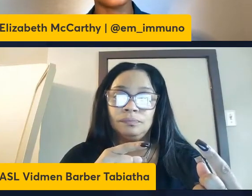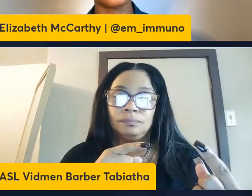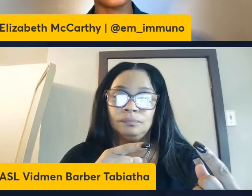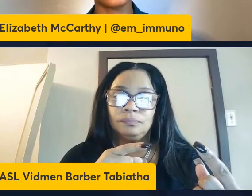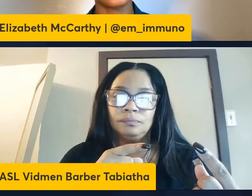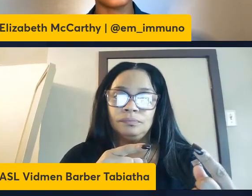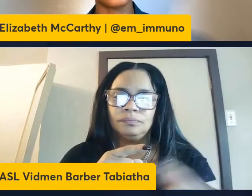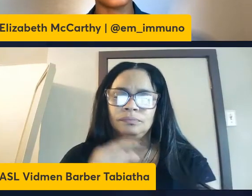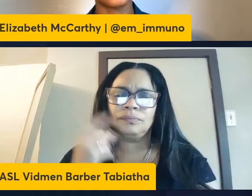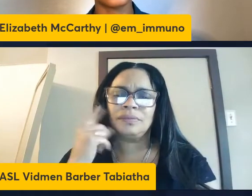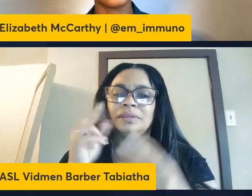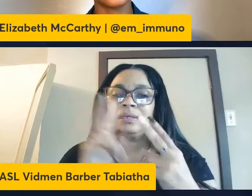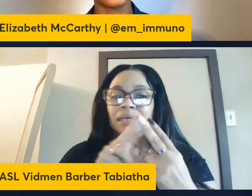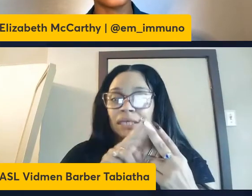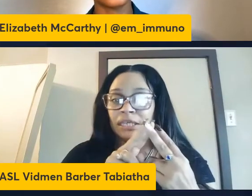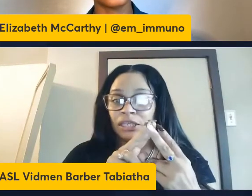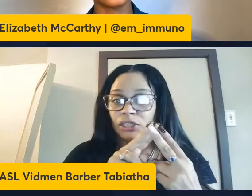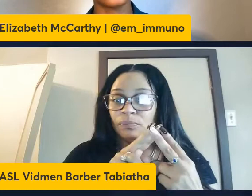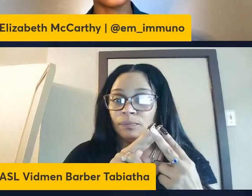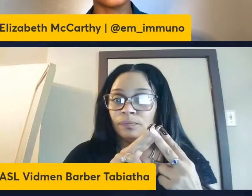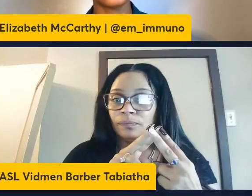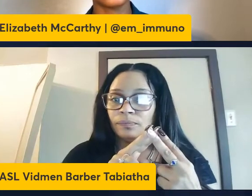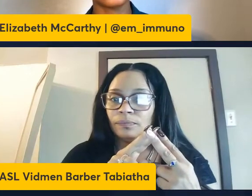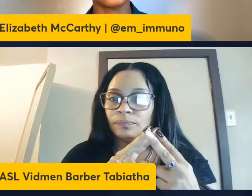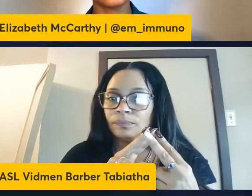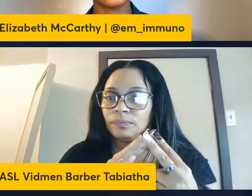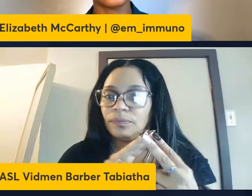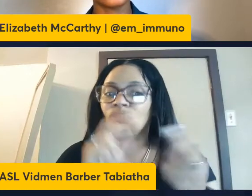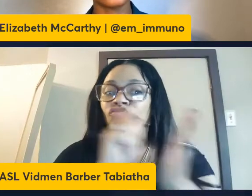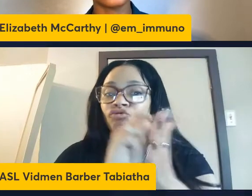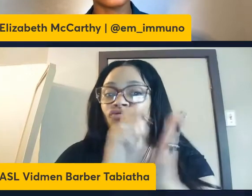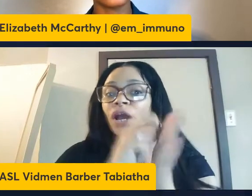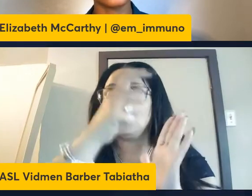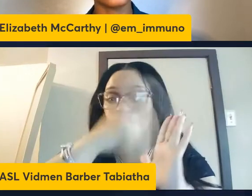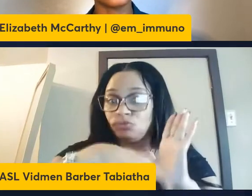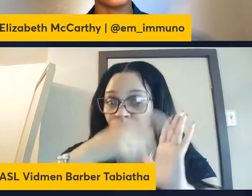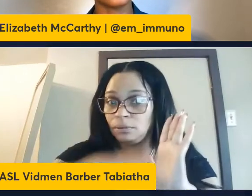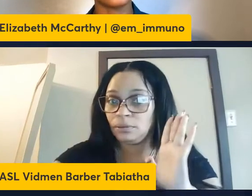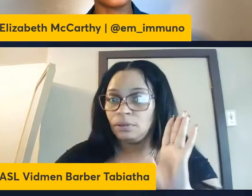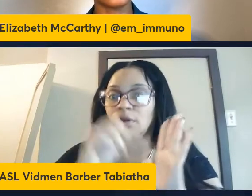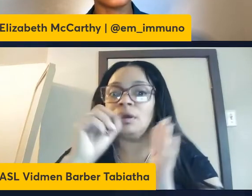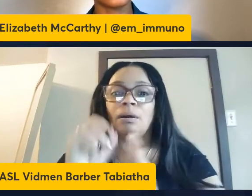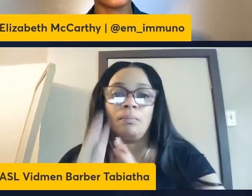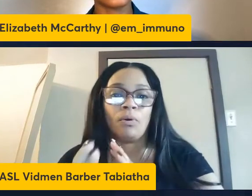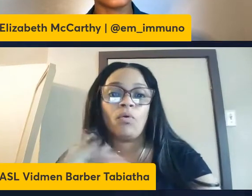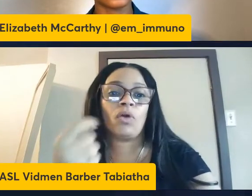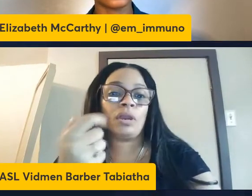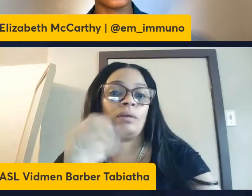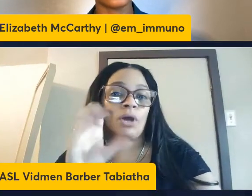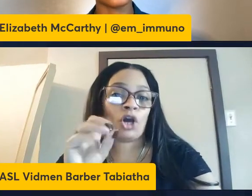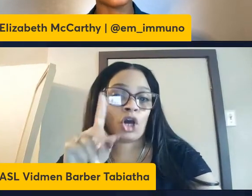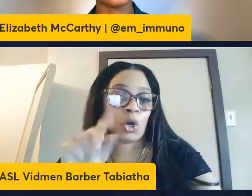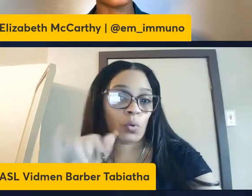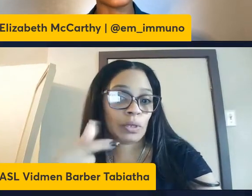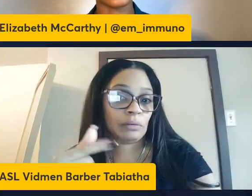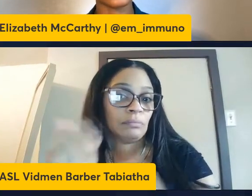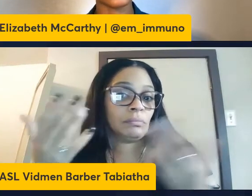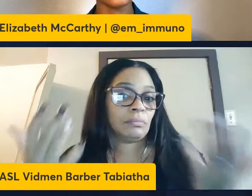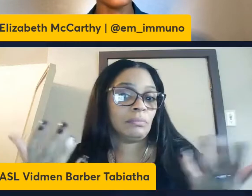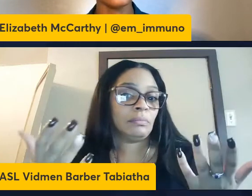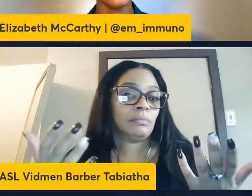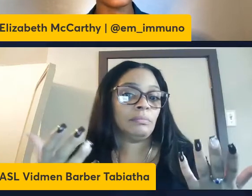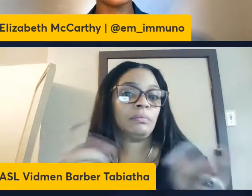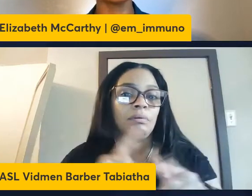I think you're either going to go into writing a script or drafting a little bit of code that can do that can